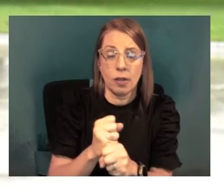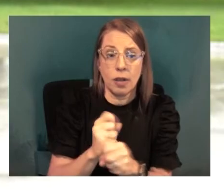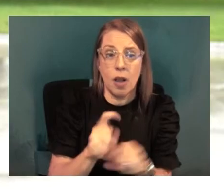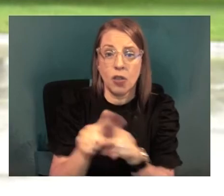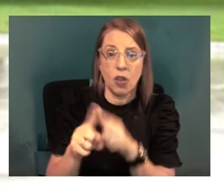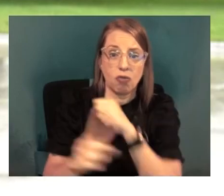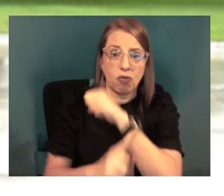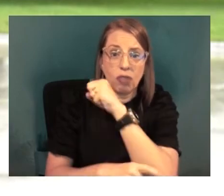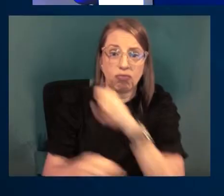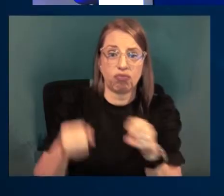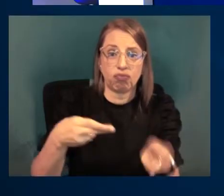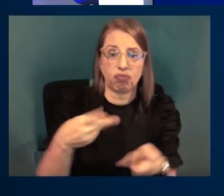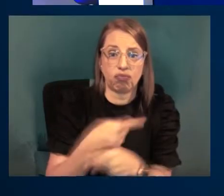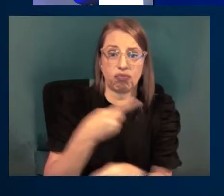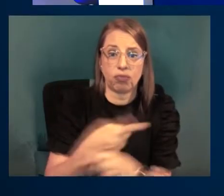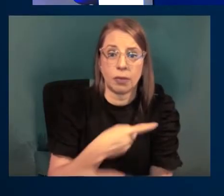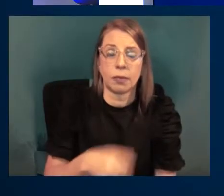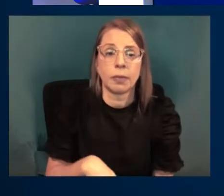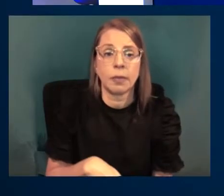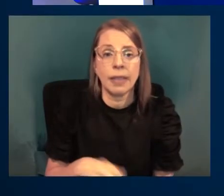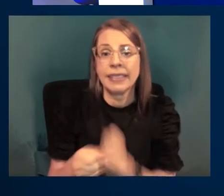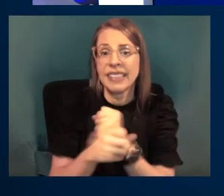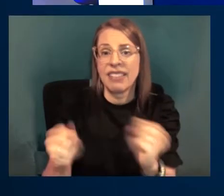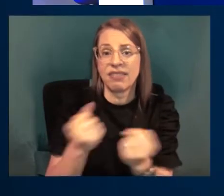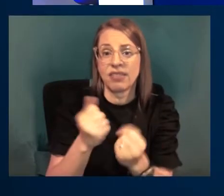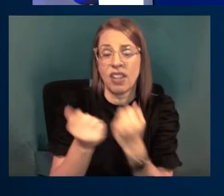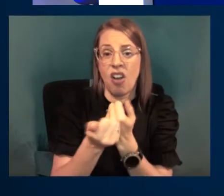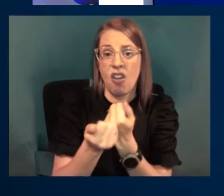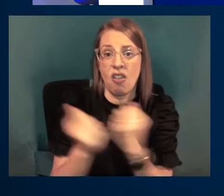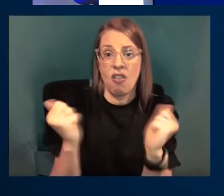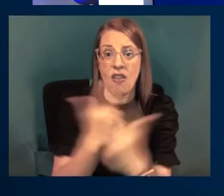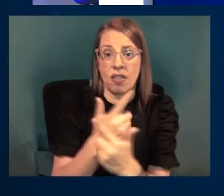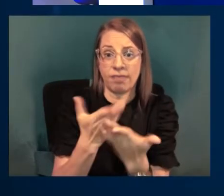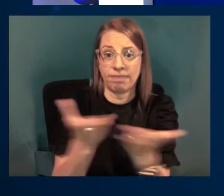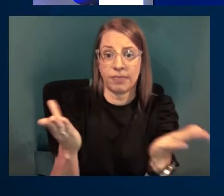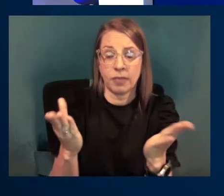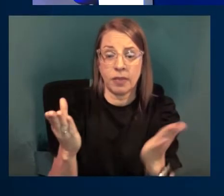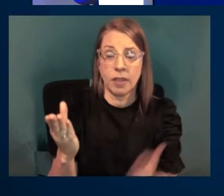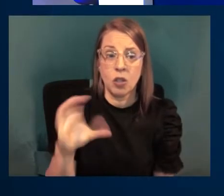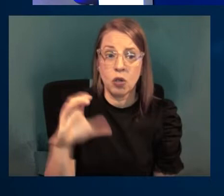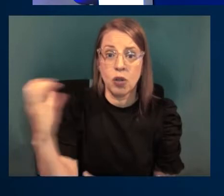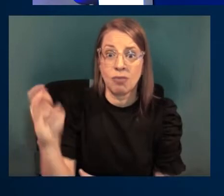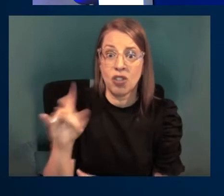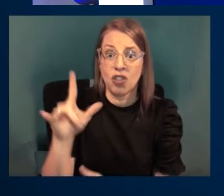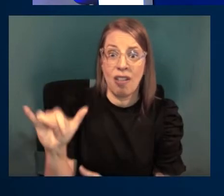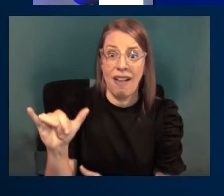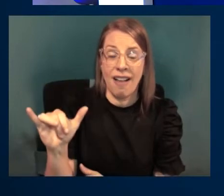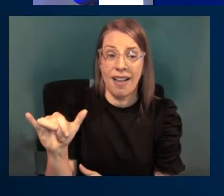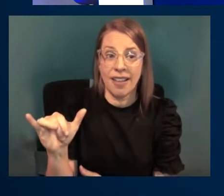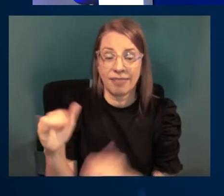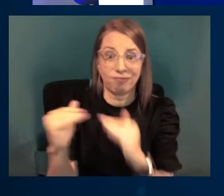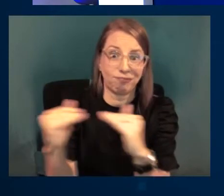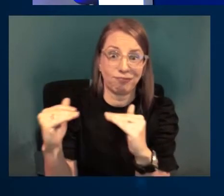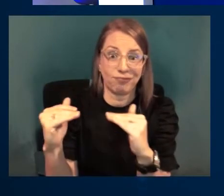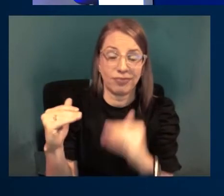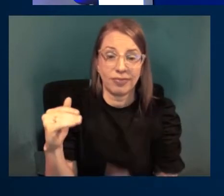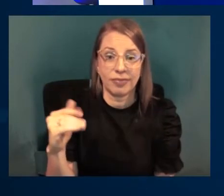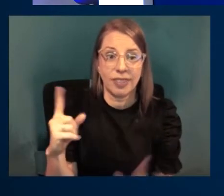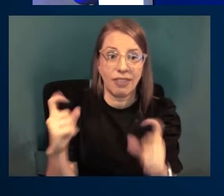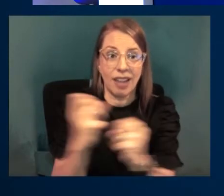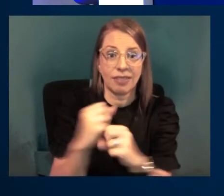everybody. All right, and so Mr. Christmas in July, the weather outside is frightful. The fireworks, that makes them